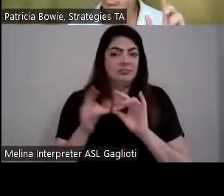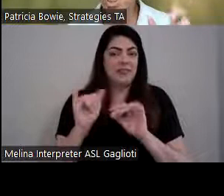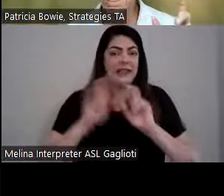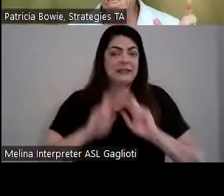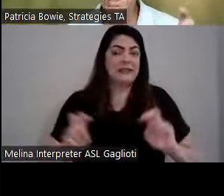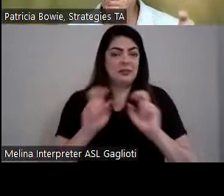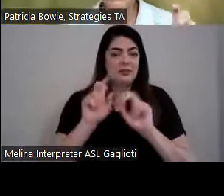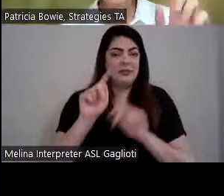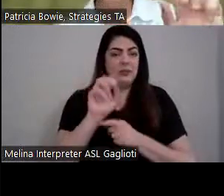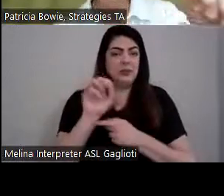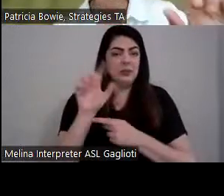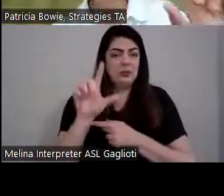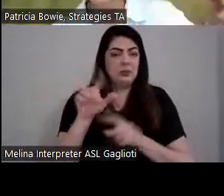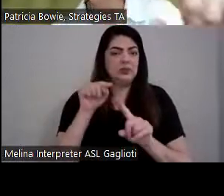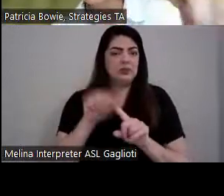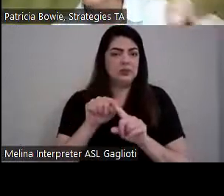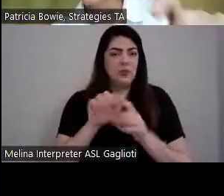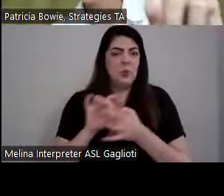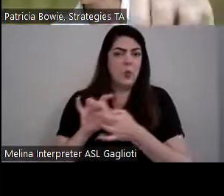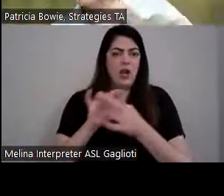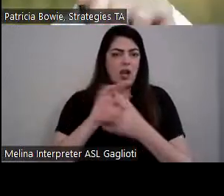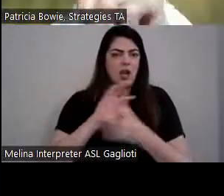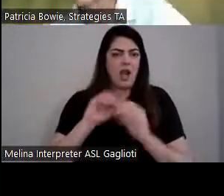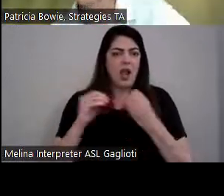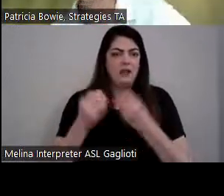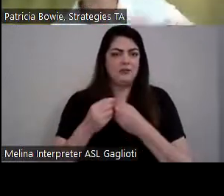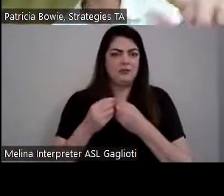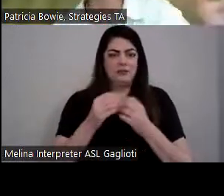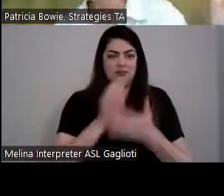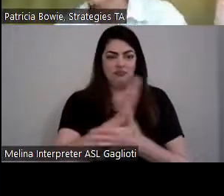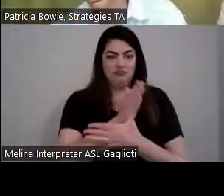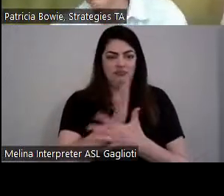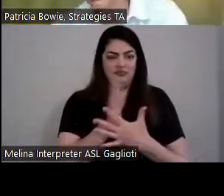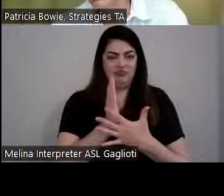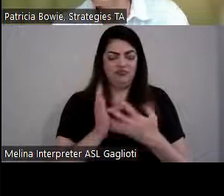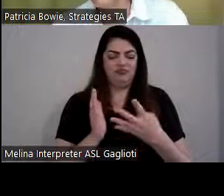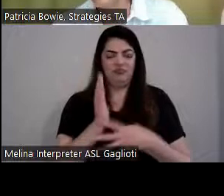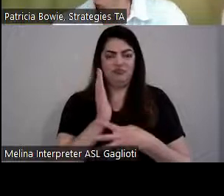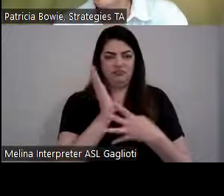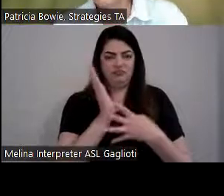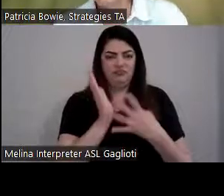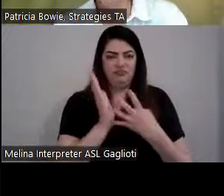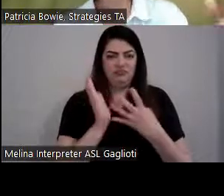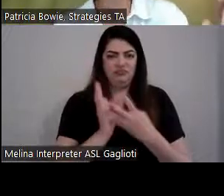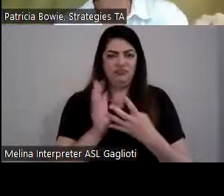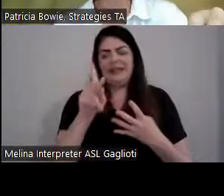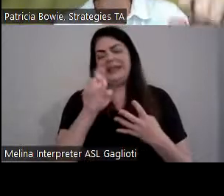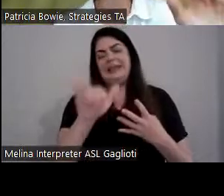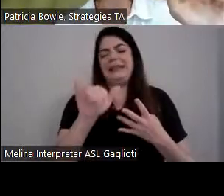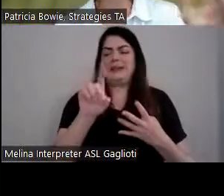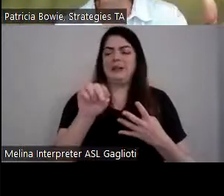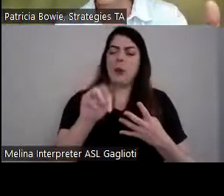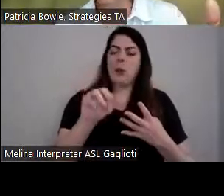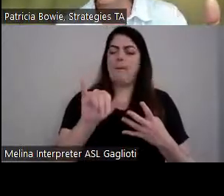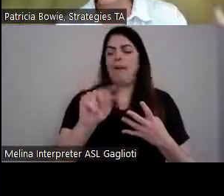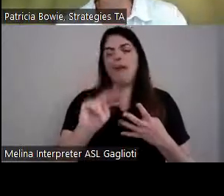is organized in these 4 key areas. I will call them key domains, right? So